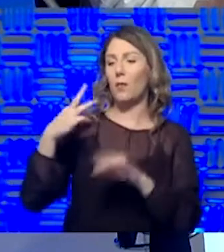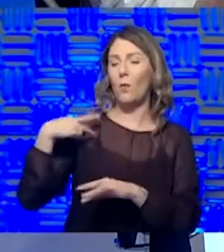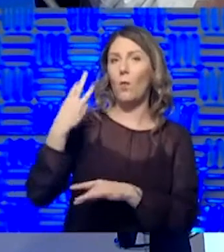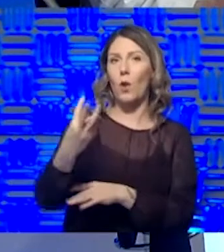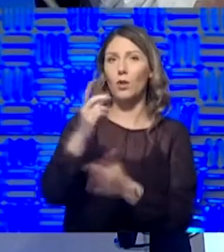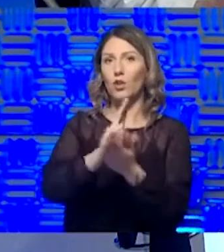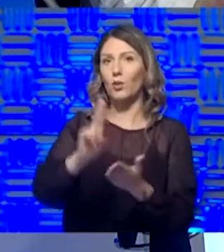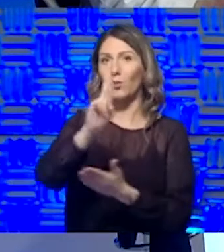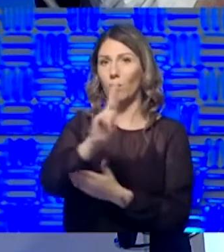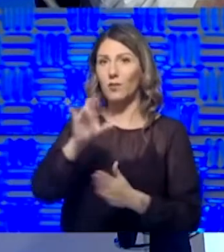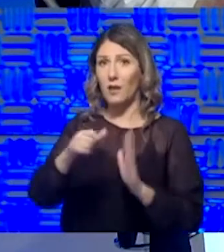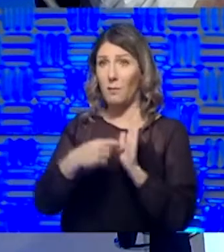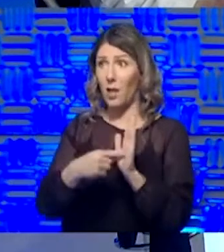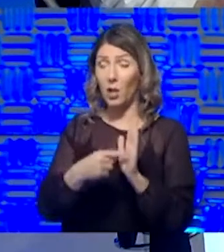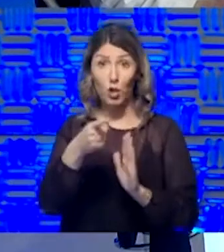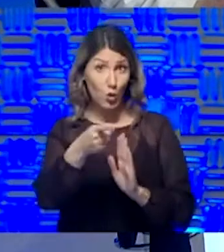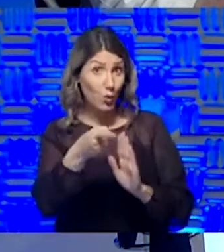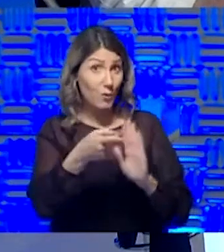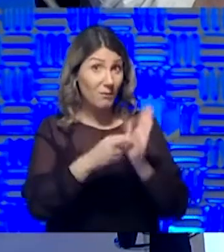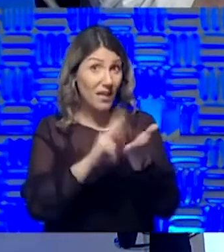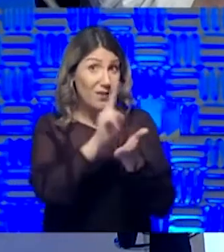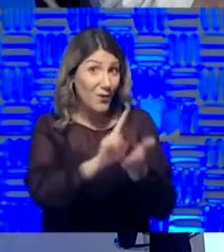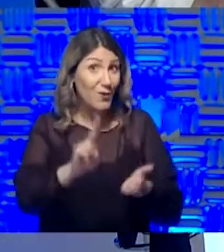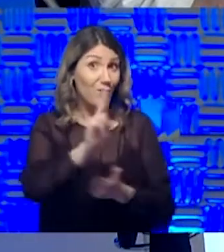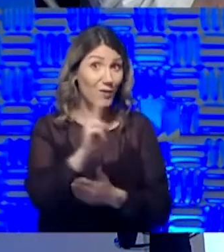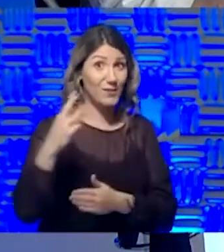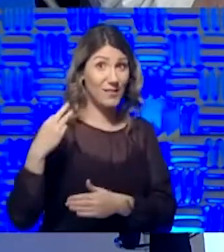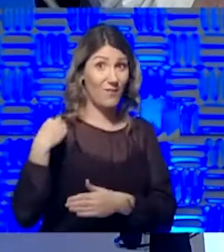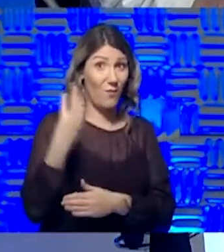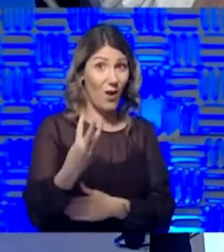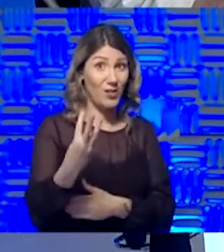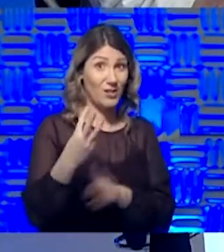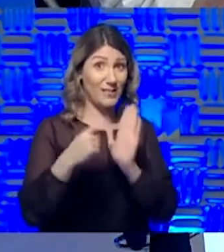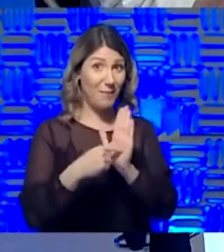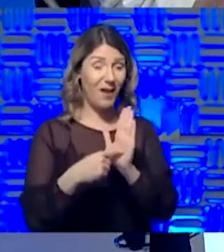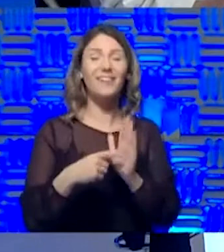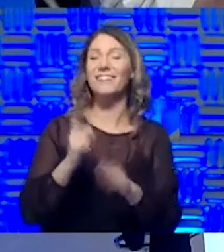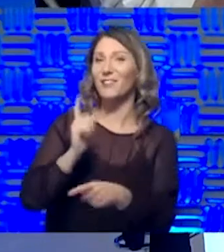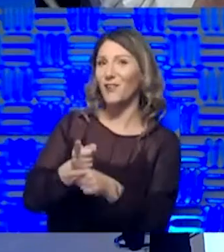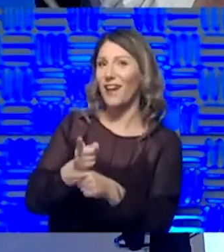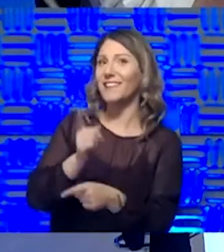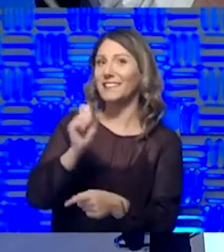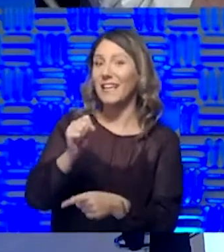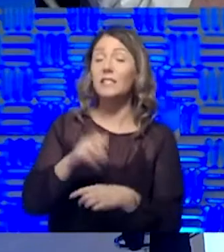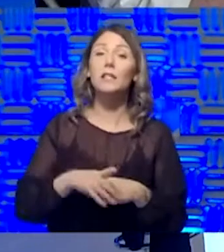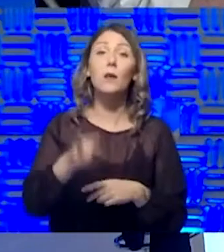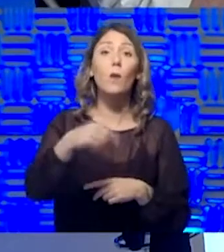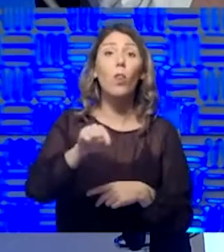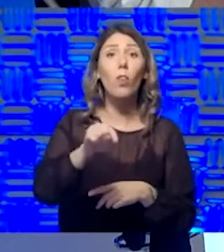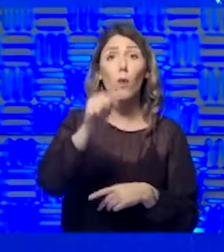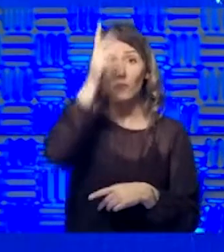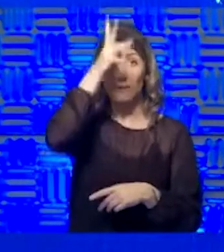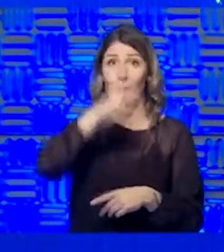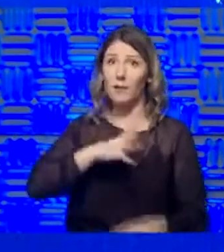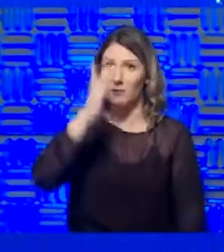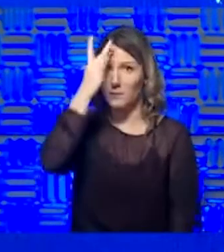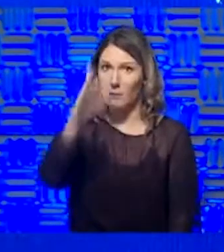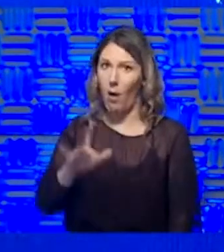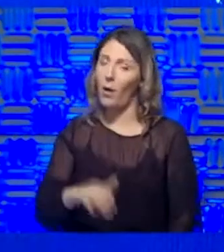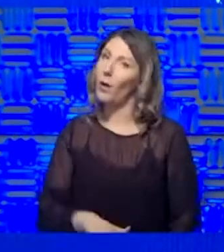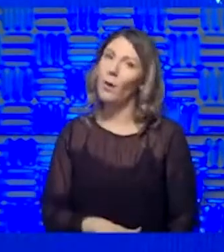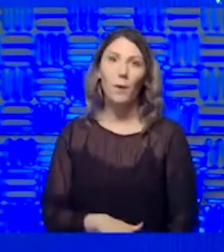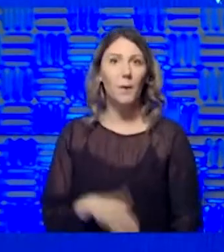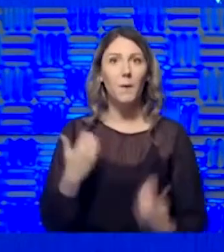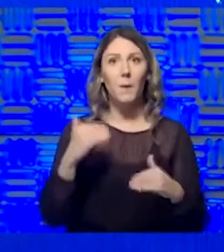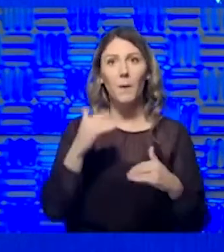Yeah, you mean University of Washington, model, yep. I think. Correct, sorry. Yeah, so those guys, you know, they're very smart. They